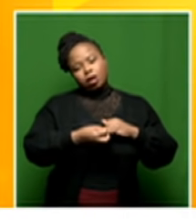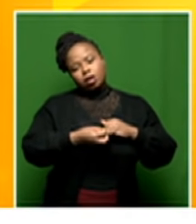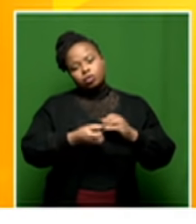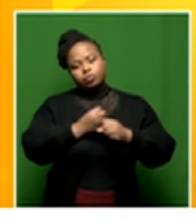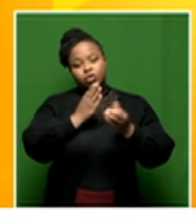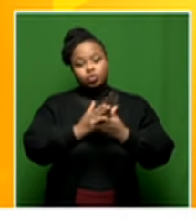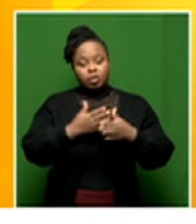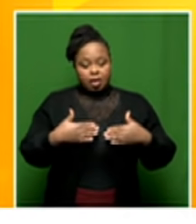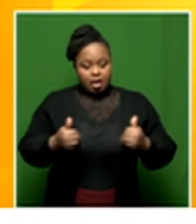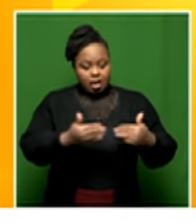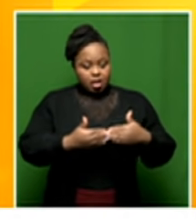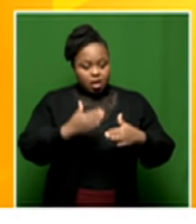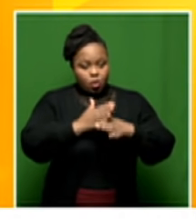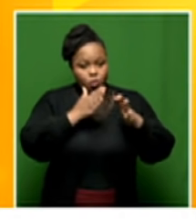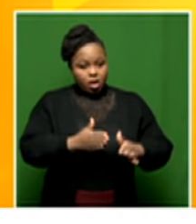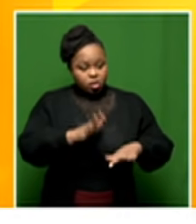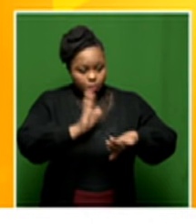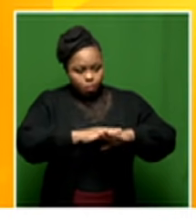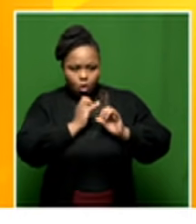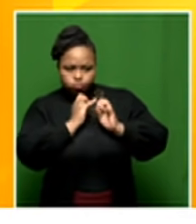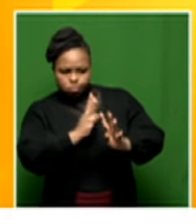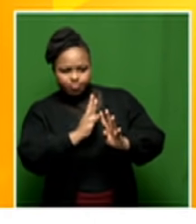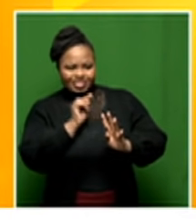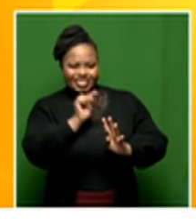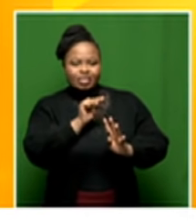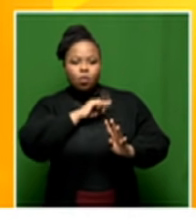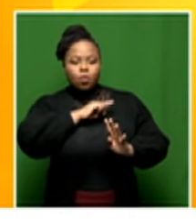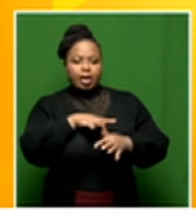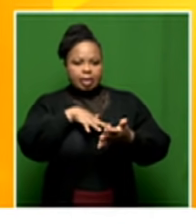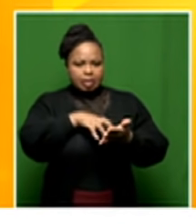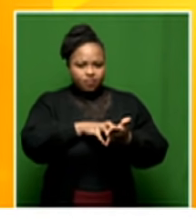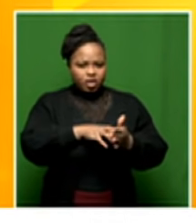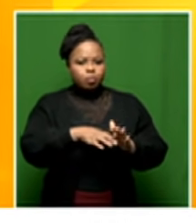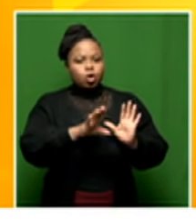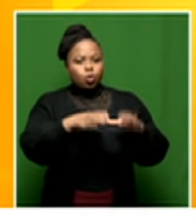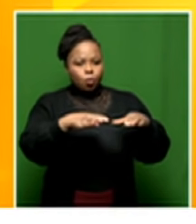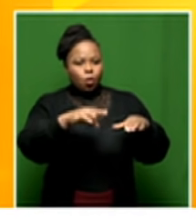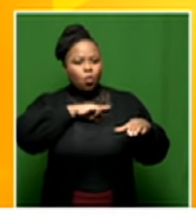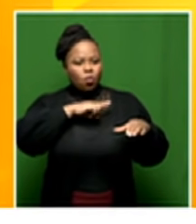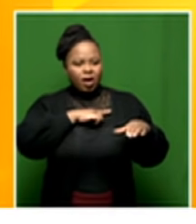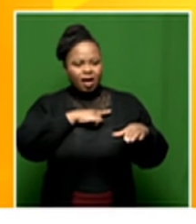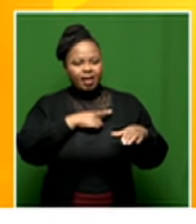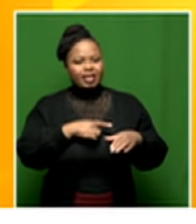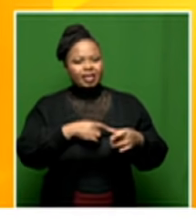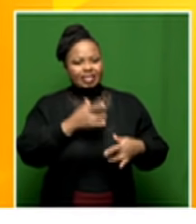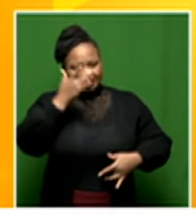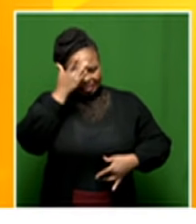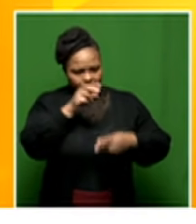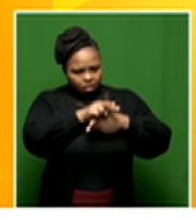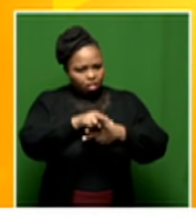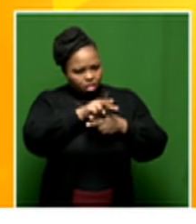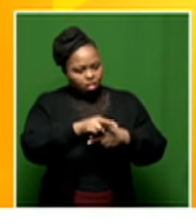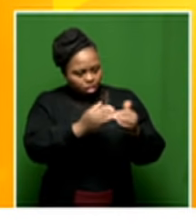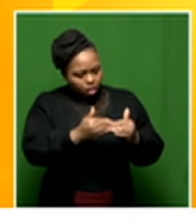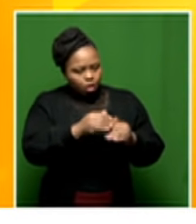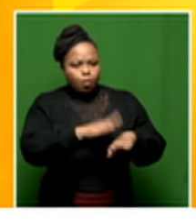the healthcare workers. And as you know, that's been the vulnerable group, and because of if we get overwhelmed, and that overwhelms our